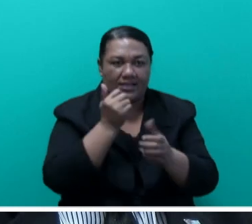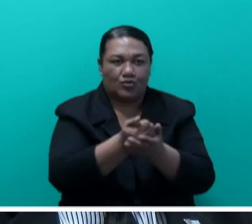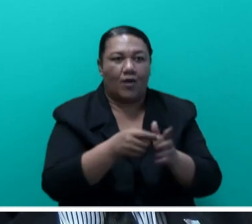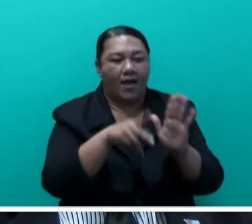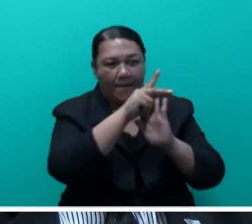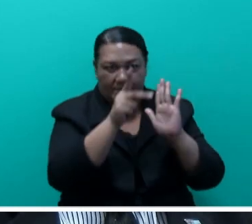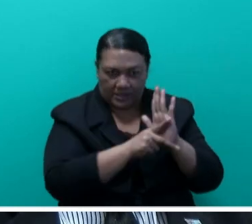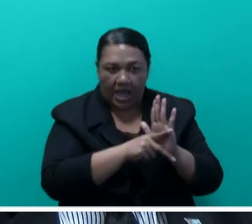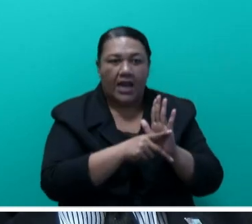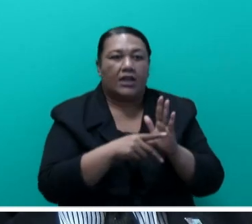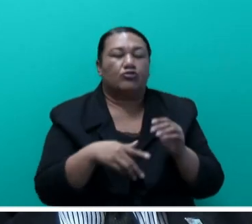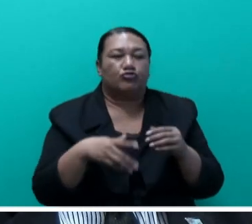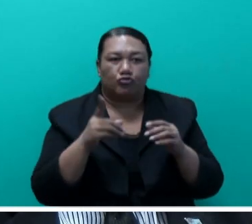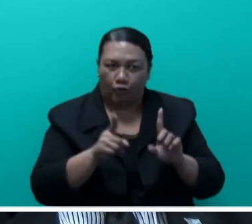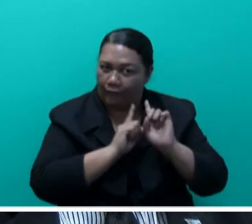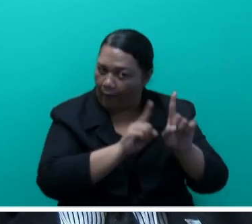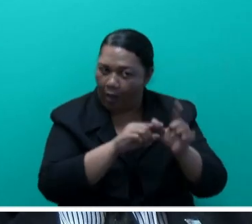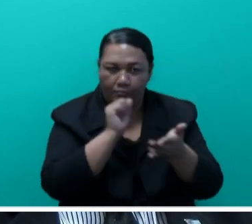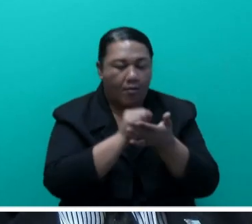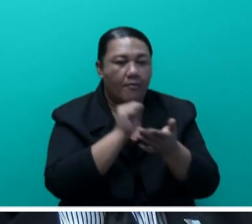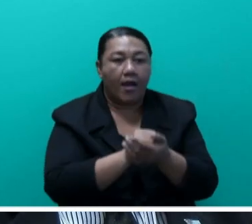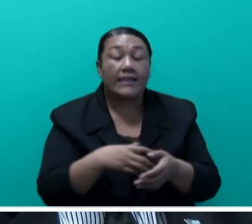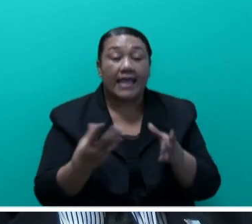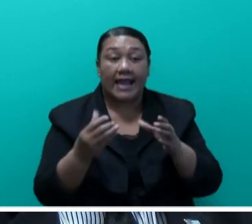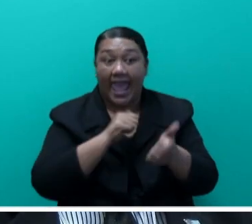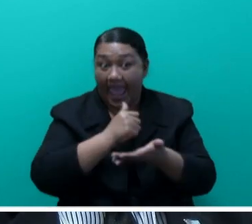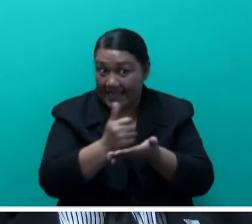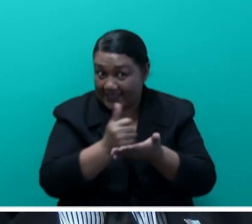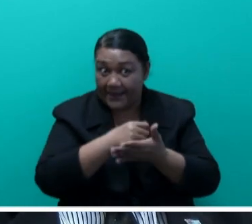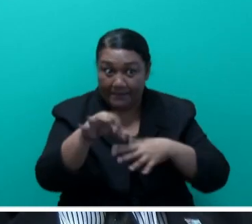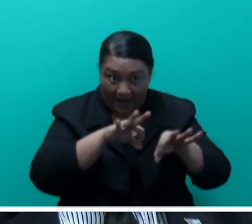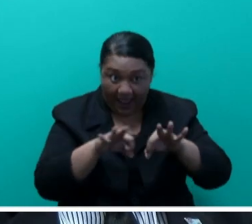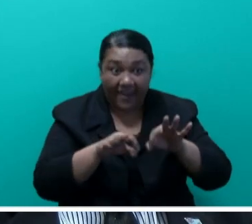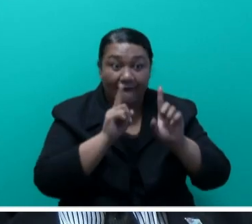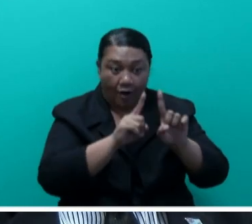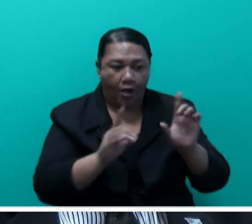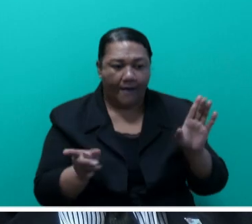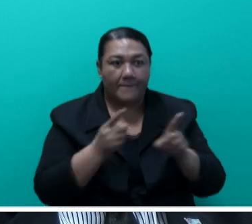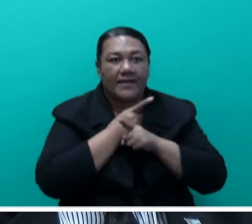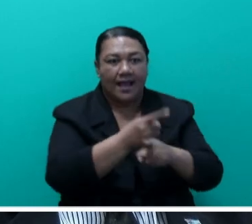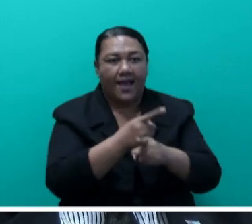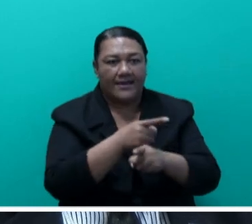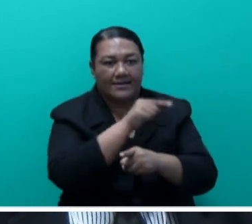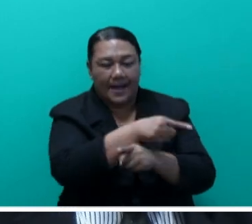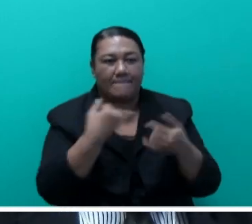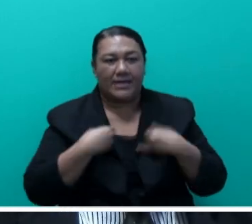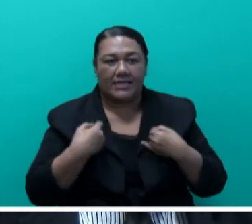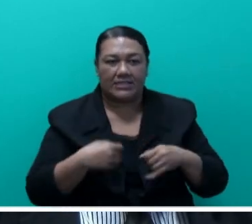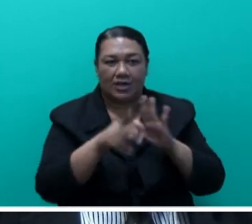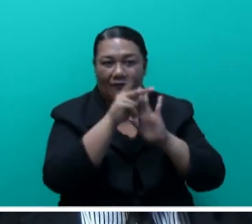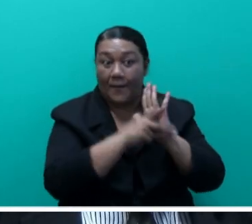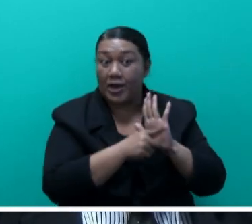This includes the development of a policy action plan that will guide the implementation of the policy and ensure that